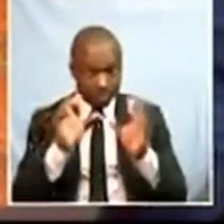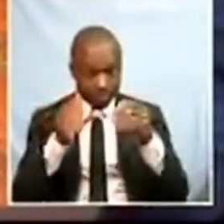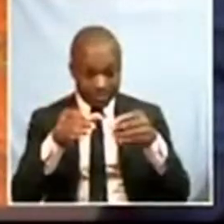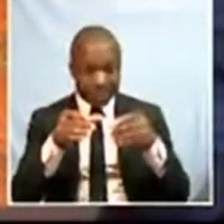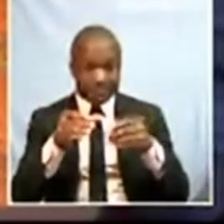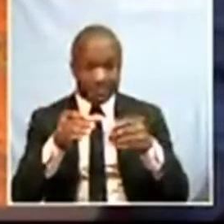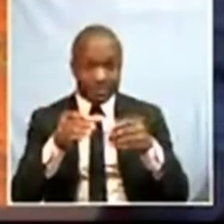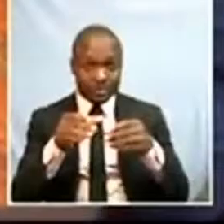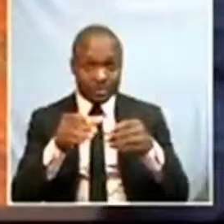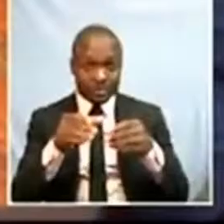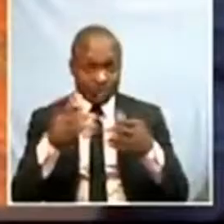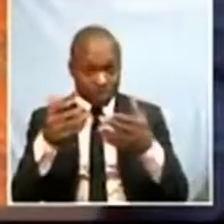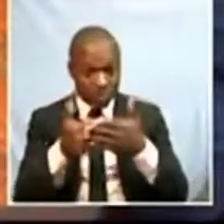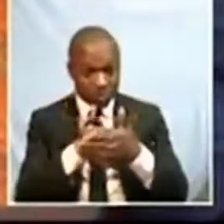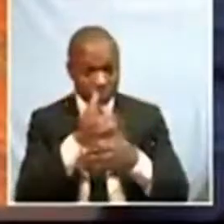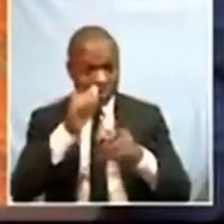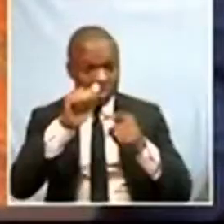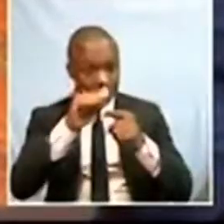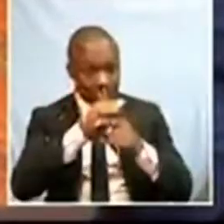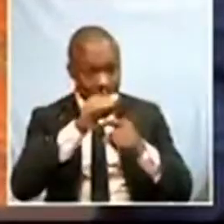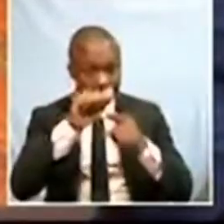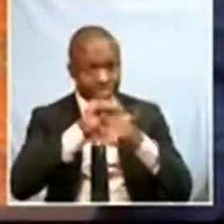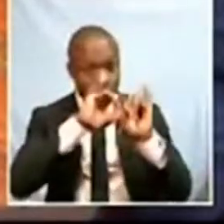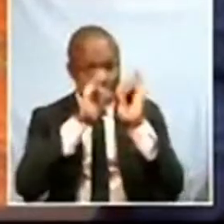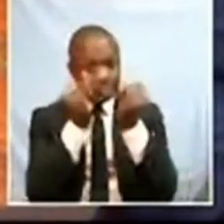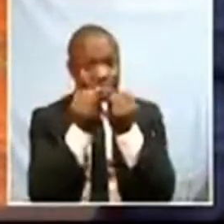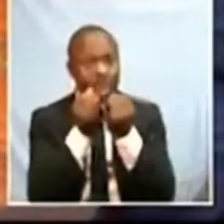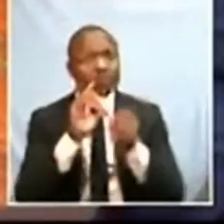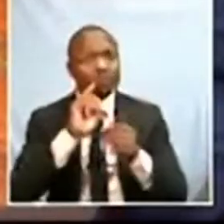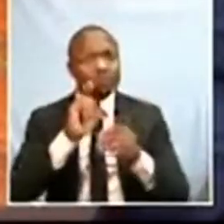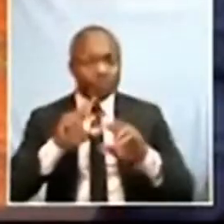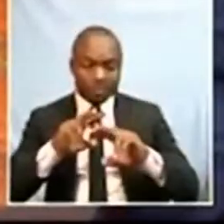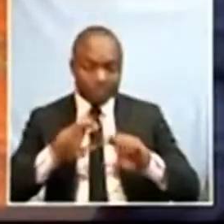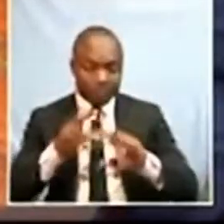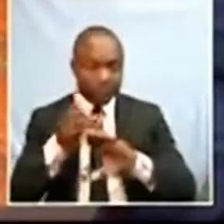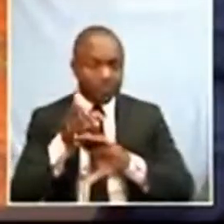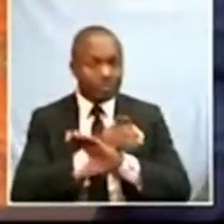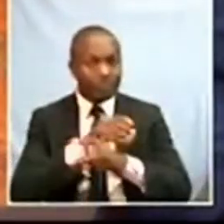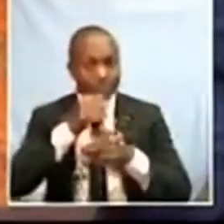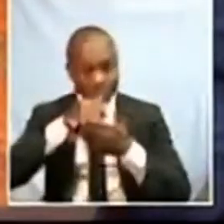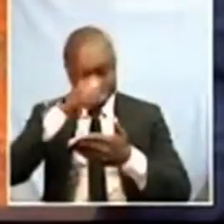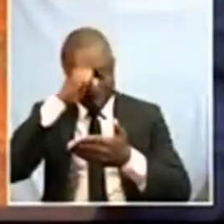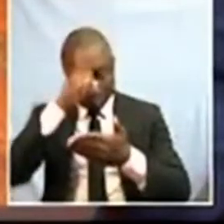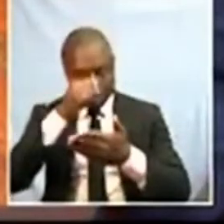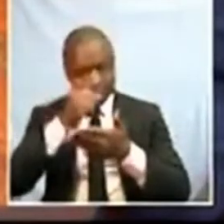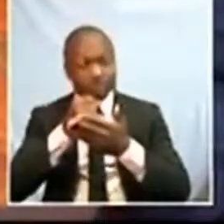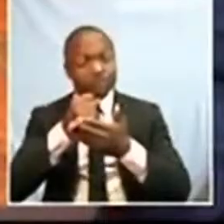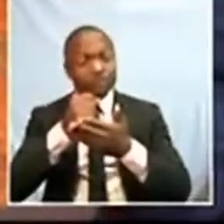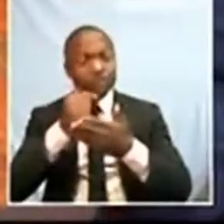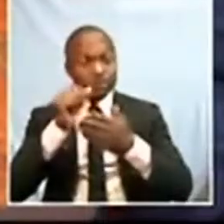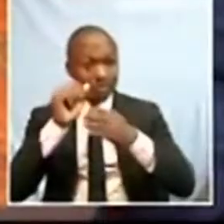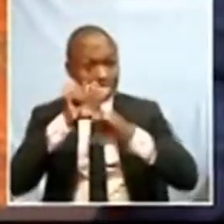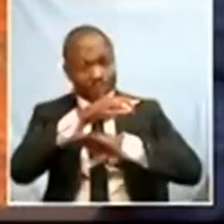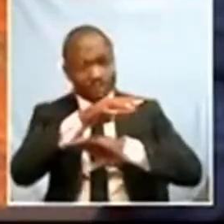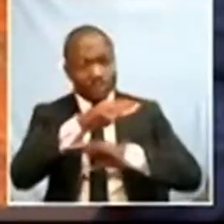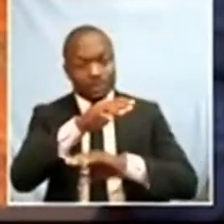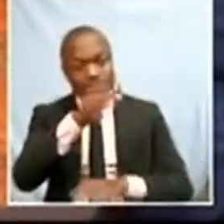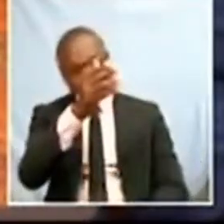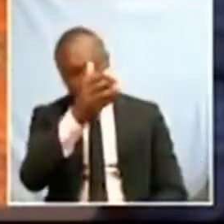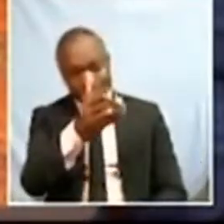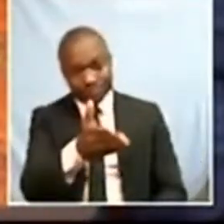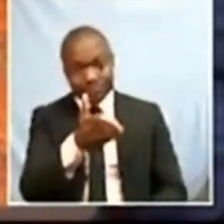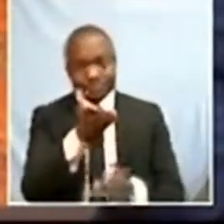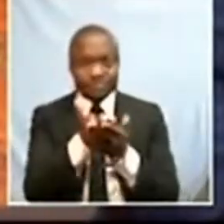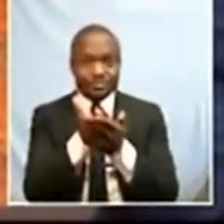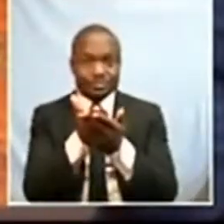That all new training institutions should be verified before the students are actually taken there, Chair.